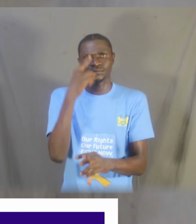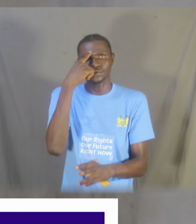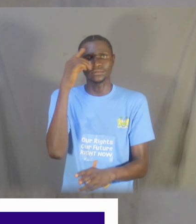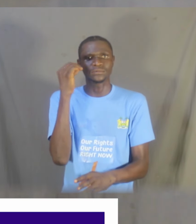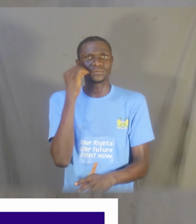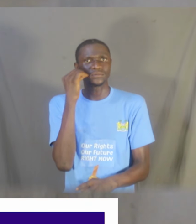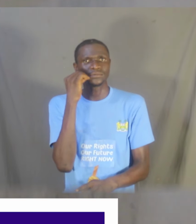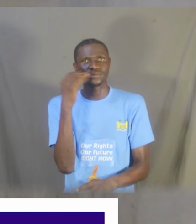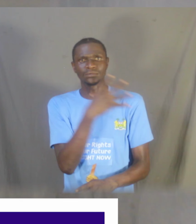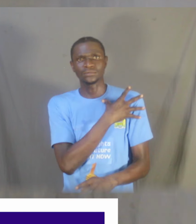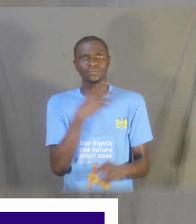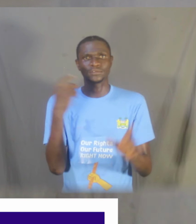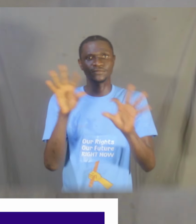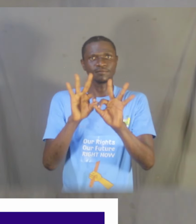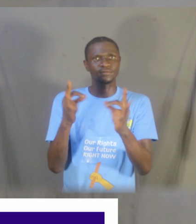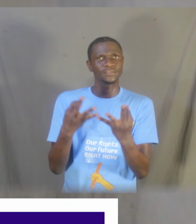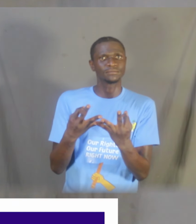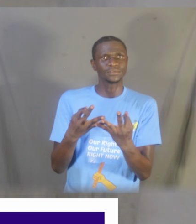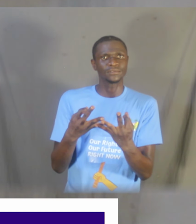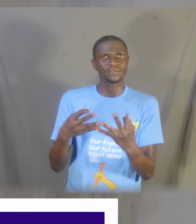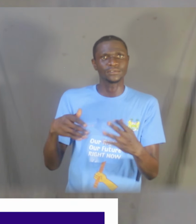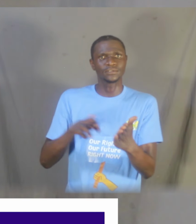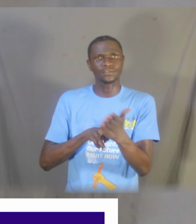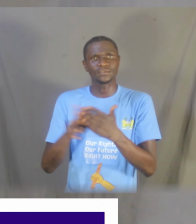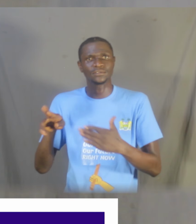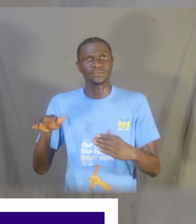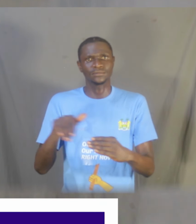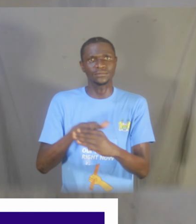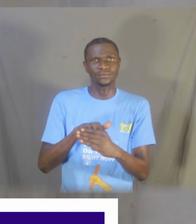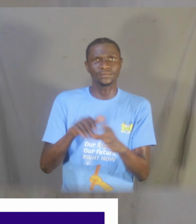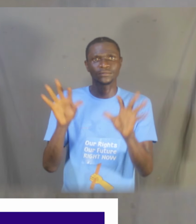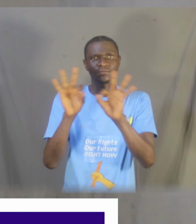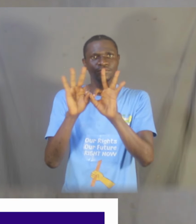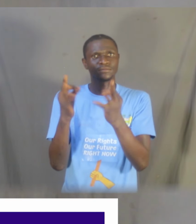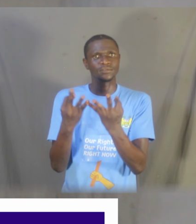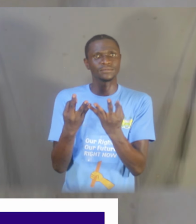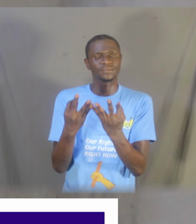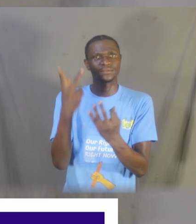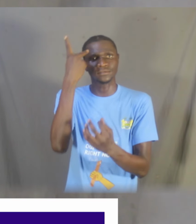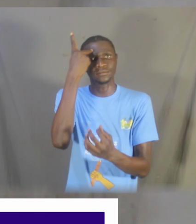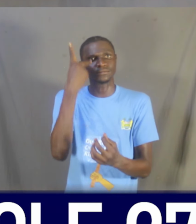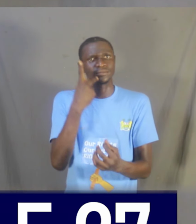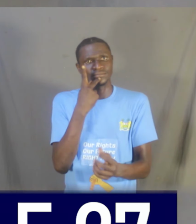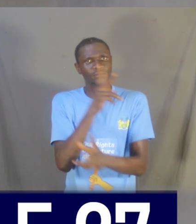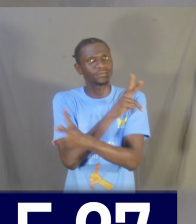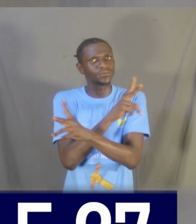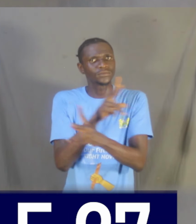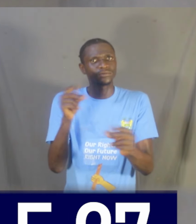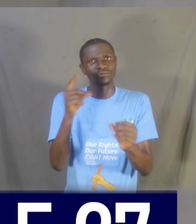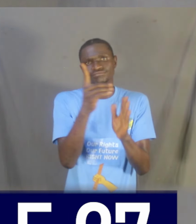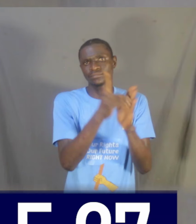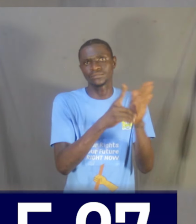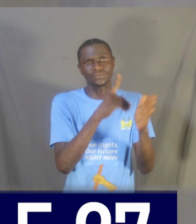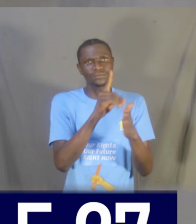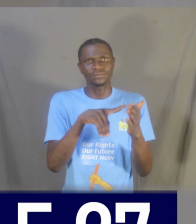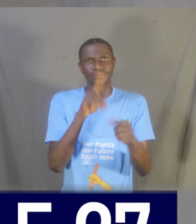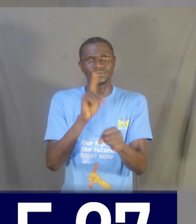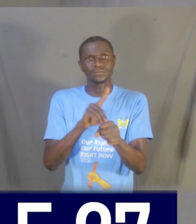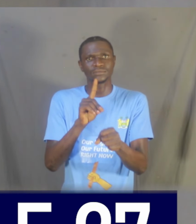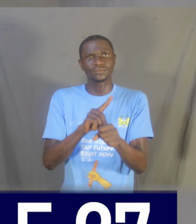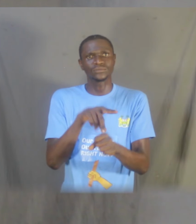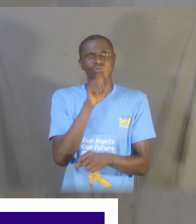to provide comprehensive rehabilitation service to enhance independence and participation. Article 27. Work